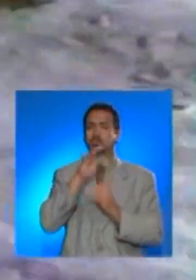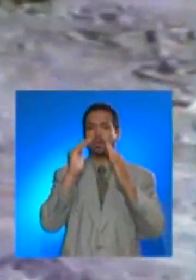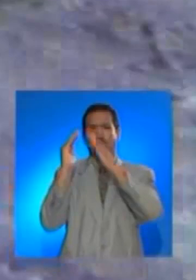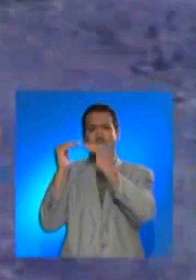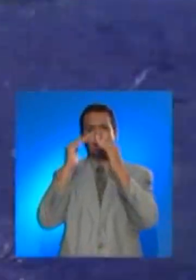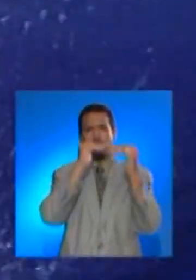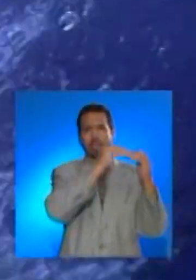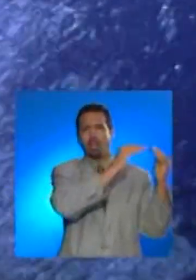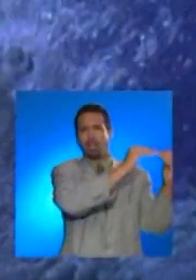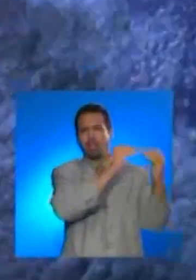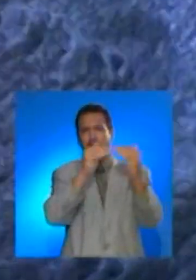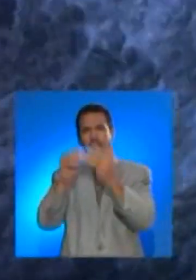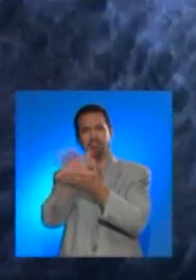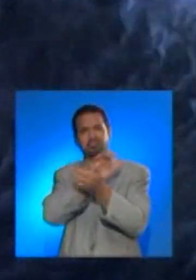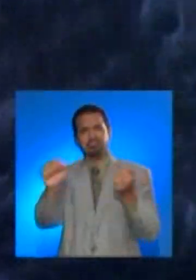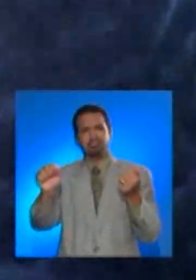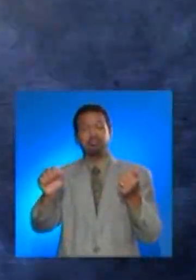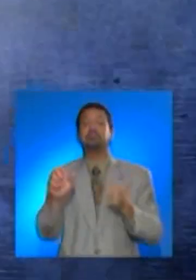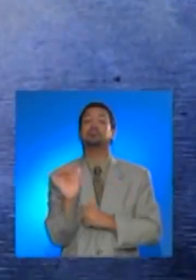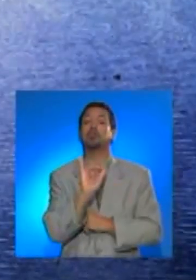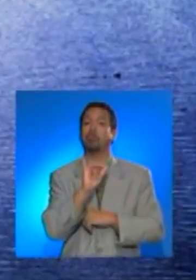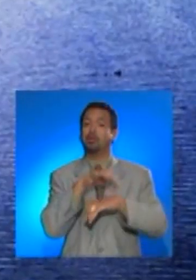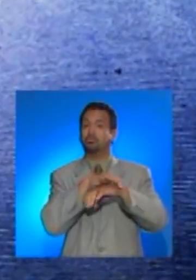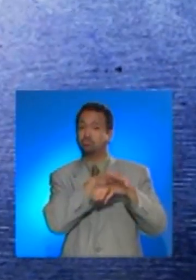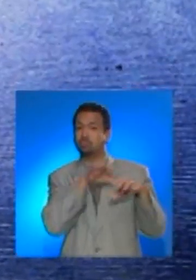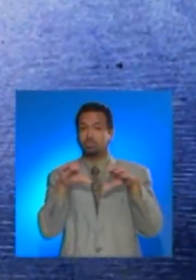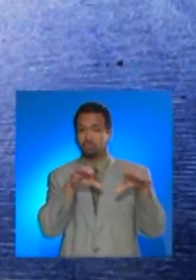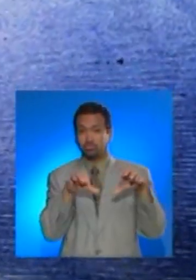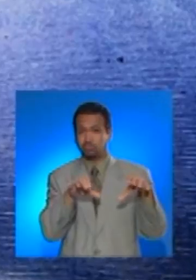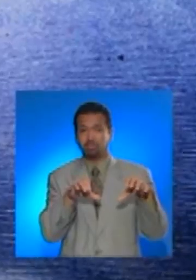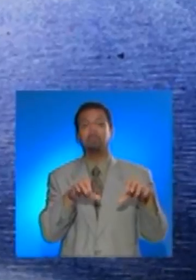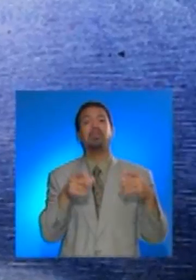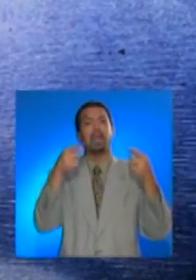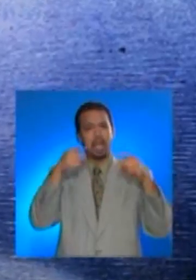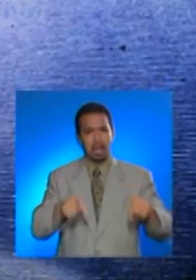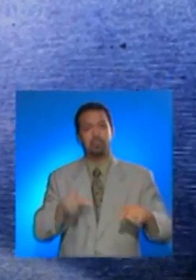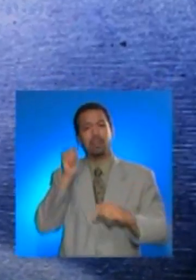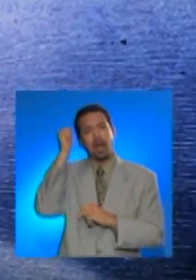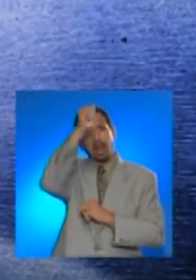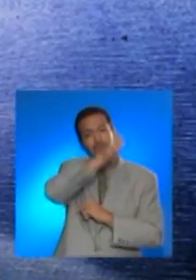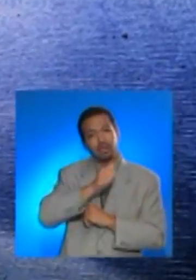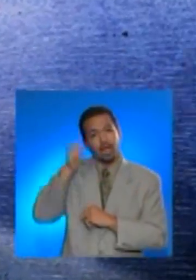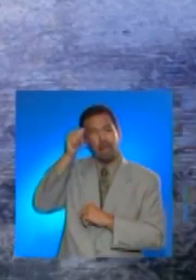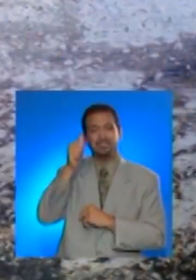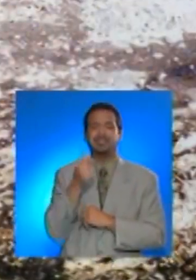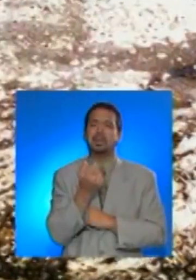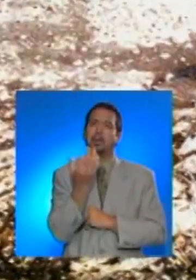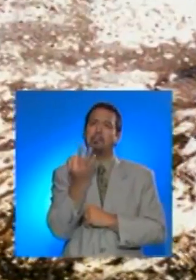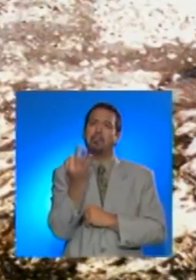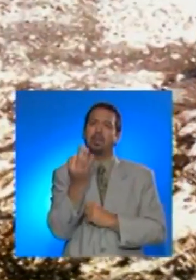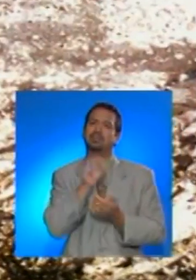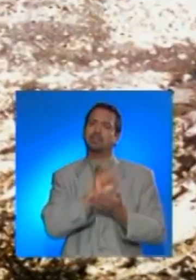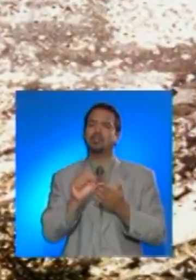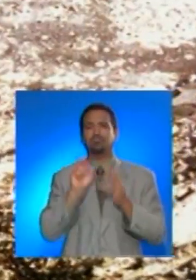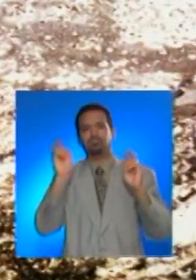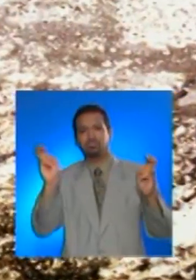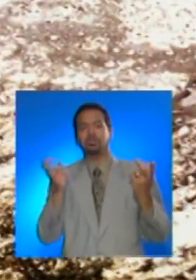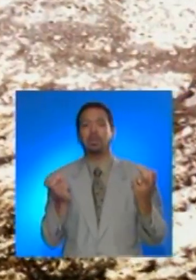homes were destroyed. Another great earthquake took place in Alaska on Good Friday, March